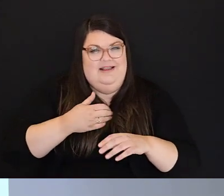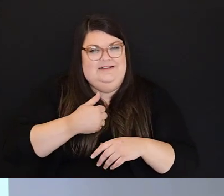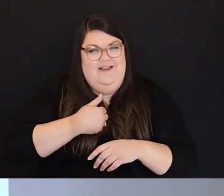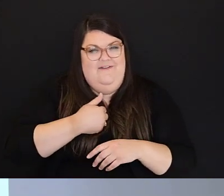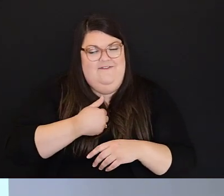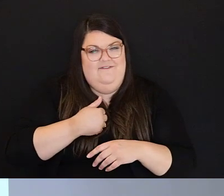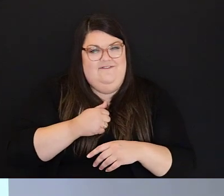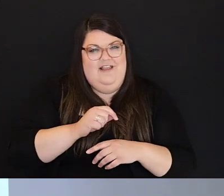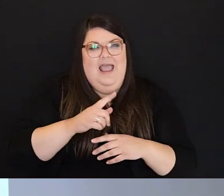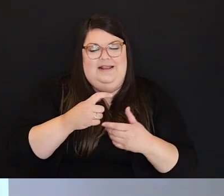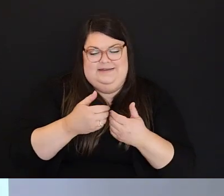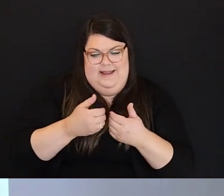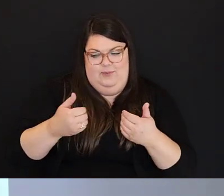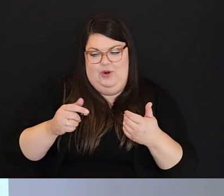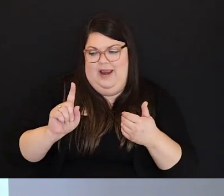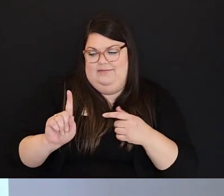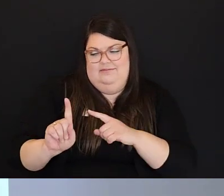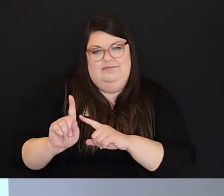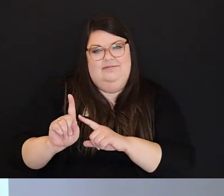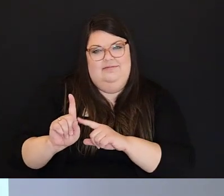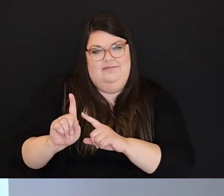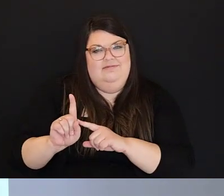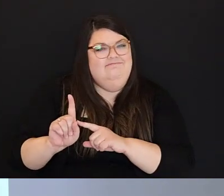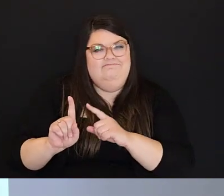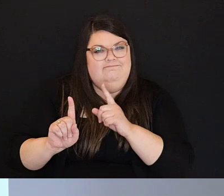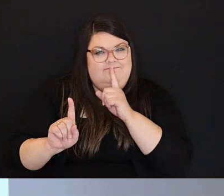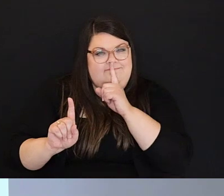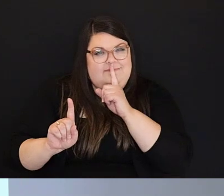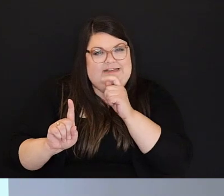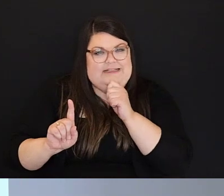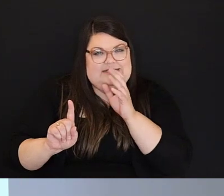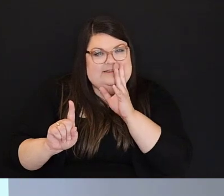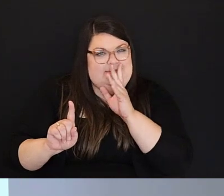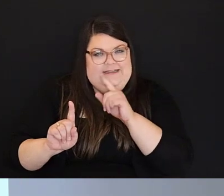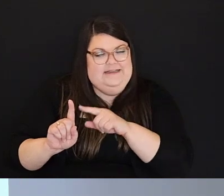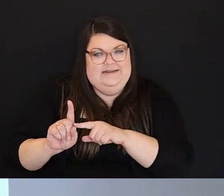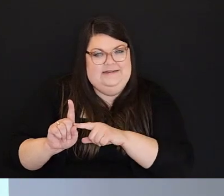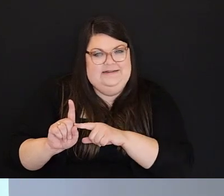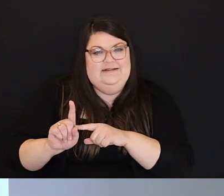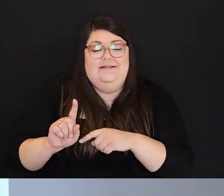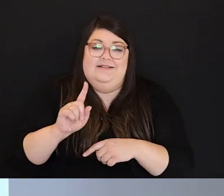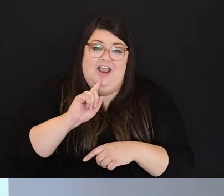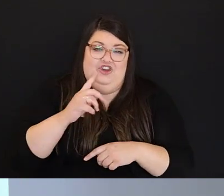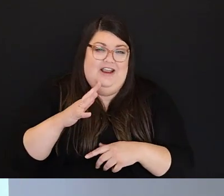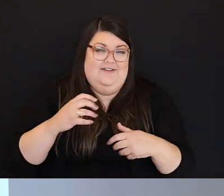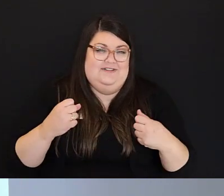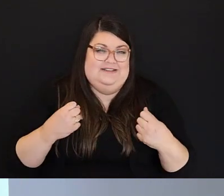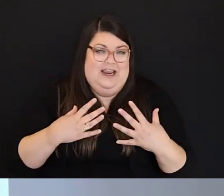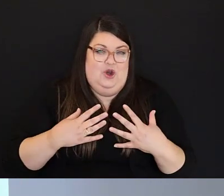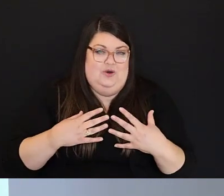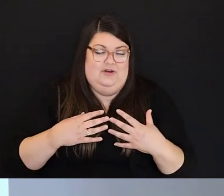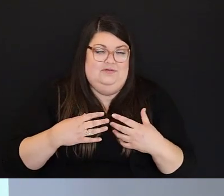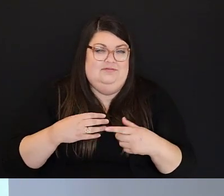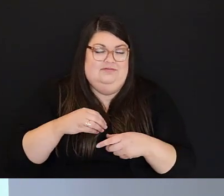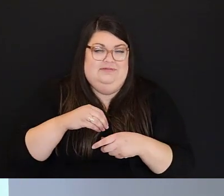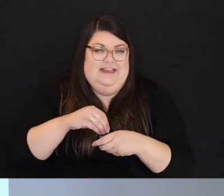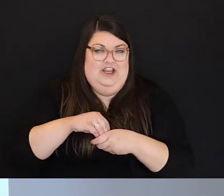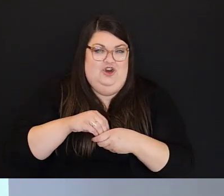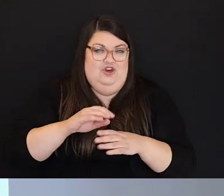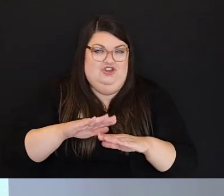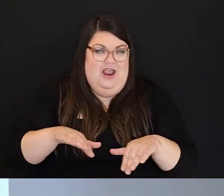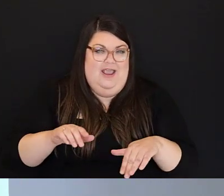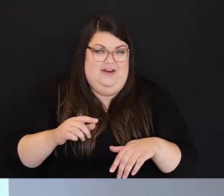and that one doesn't speak, and it was actually kind of like a scary inner child for